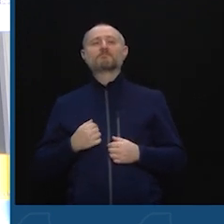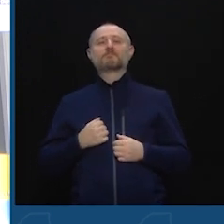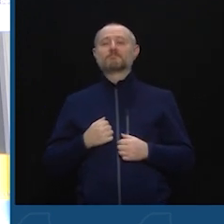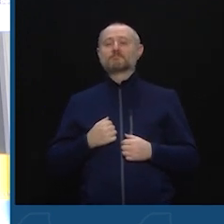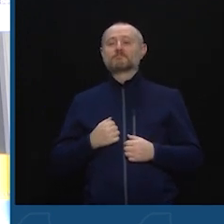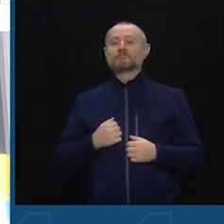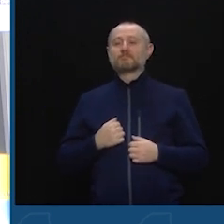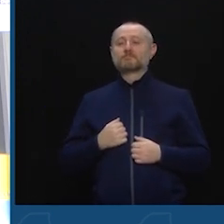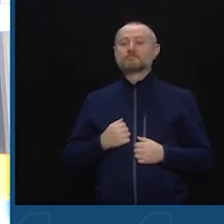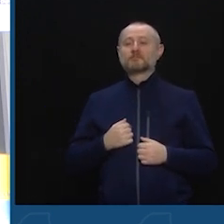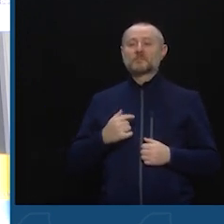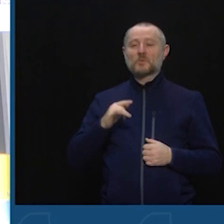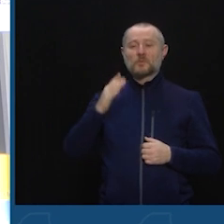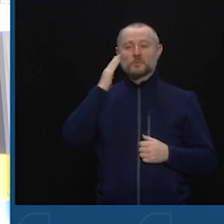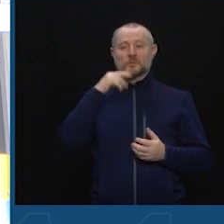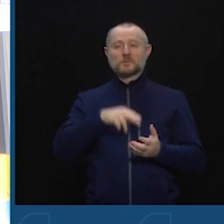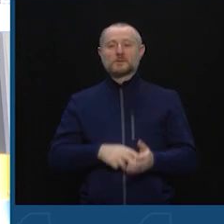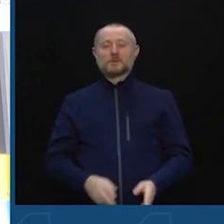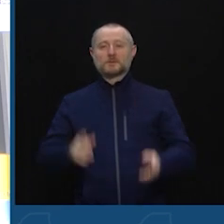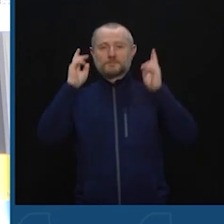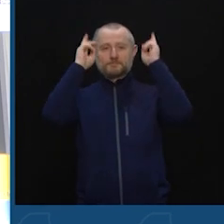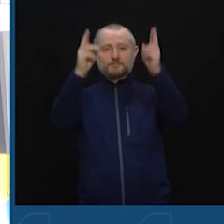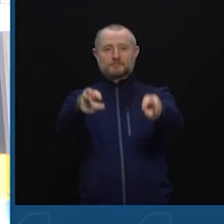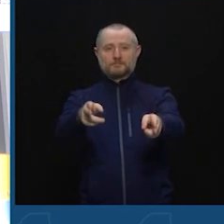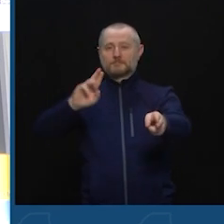of this mid-cabin.